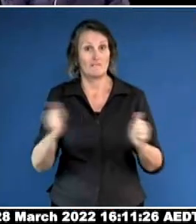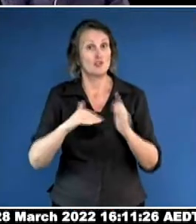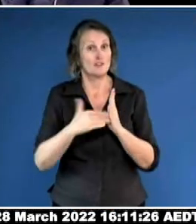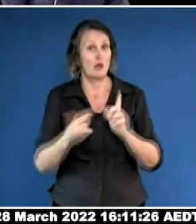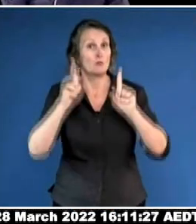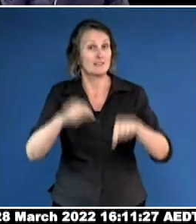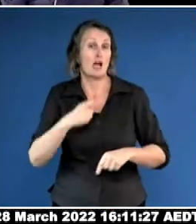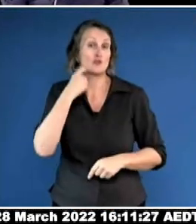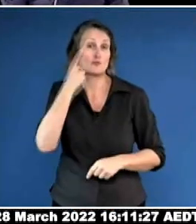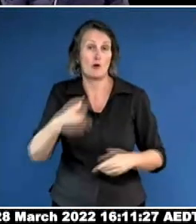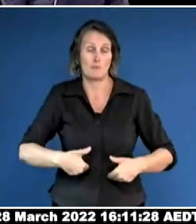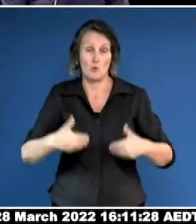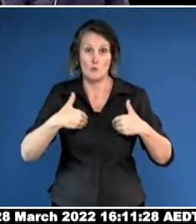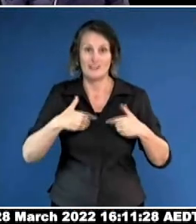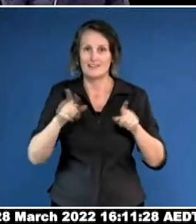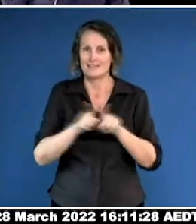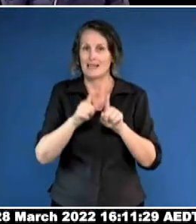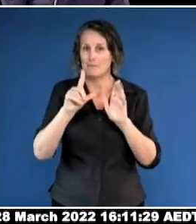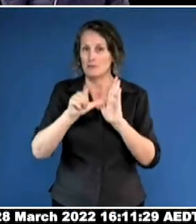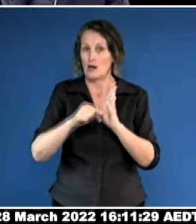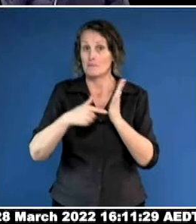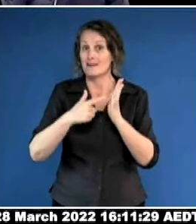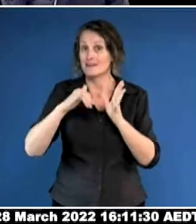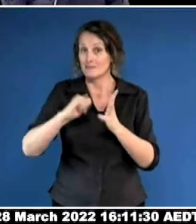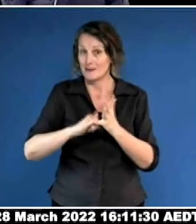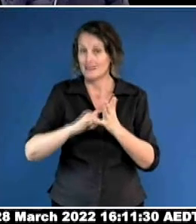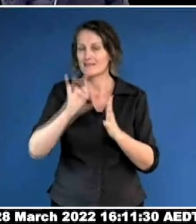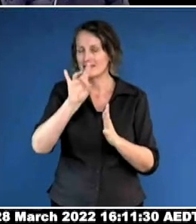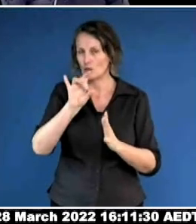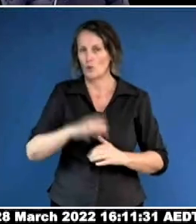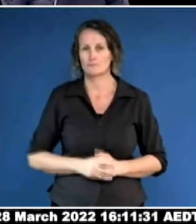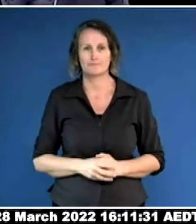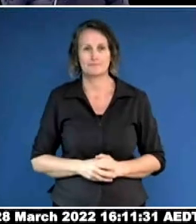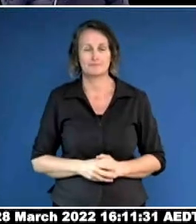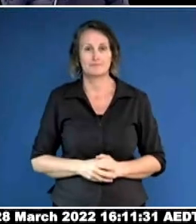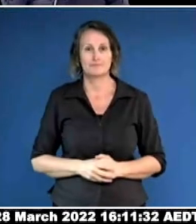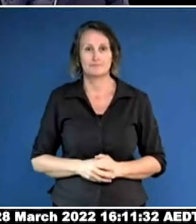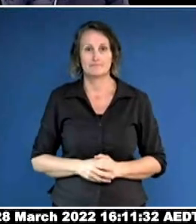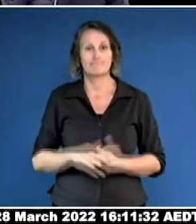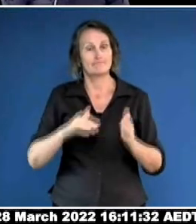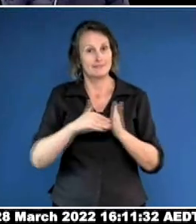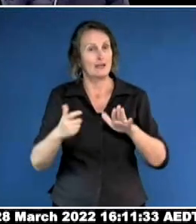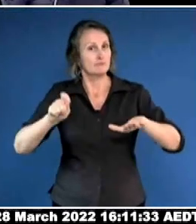Hobart time tomorrow, Tuesday. The Royal Commission is now adjourned.